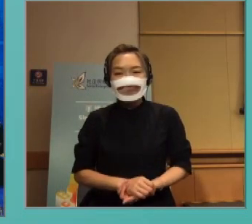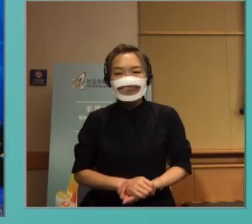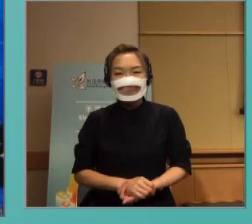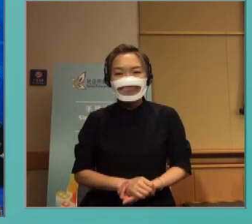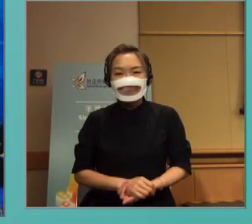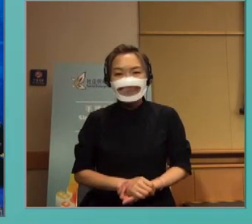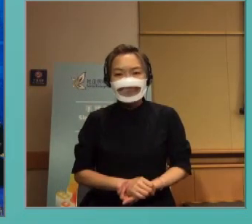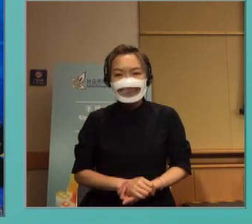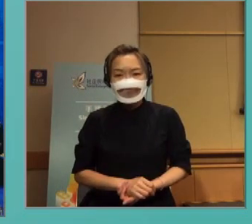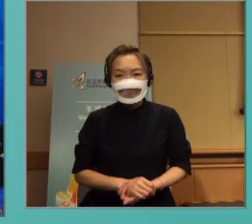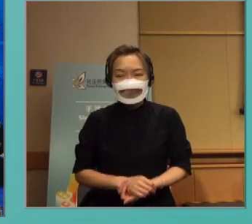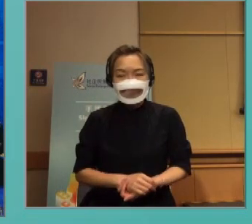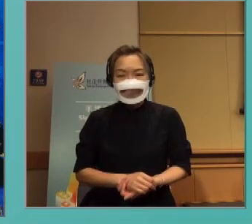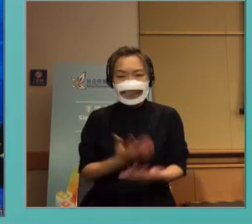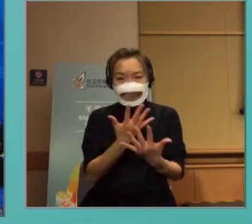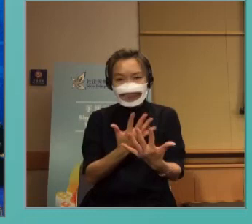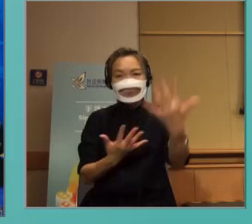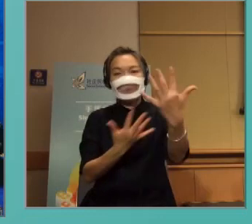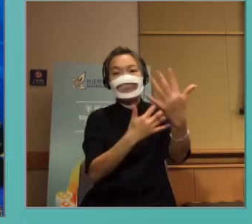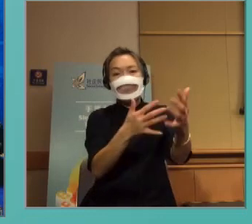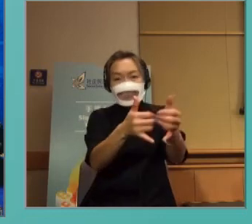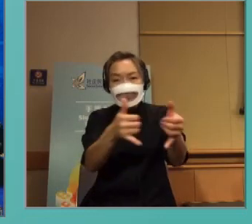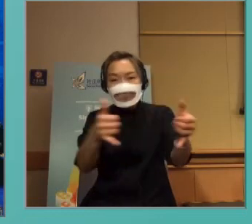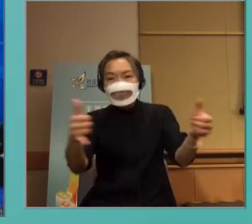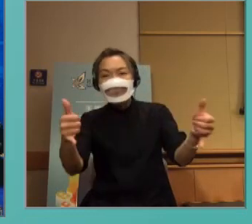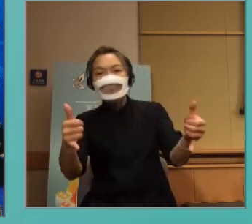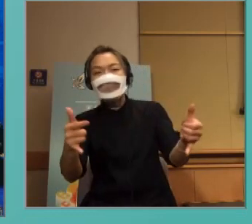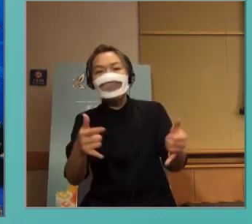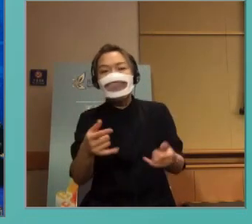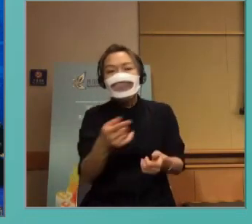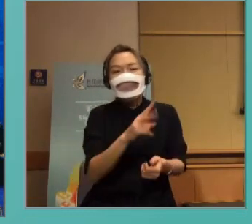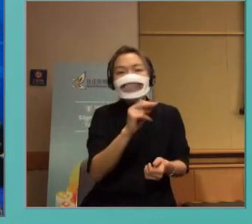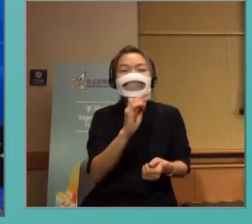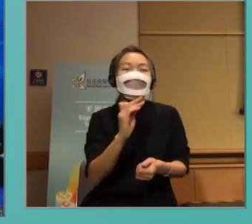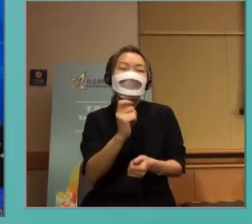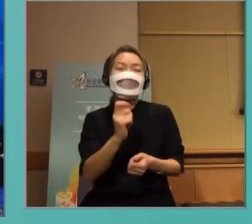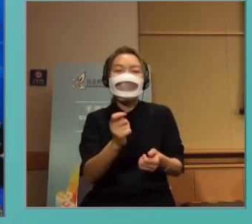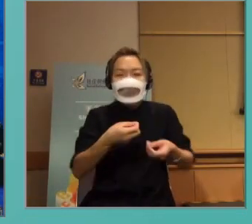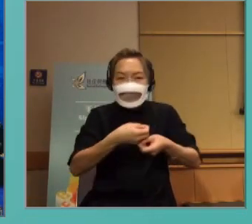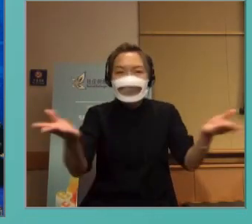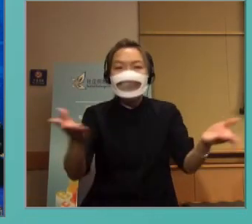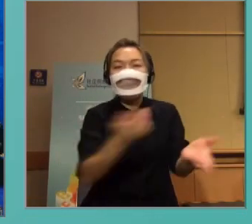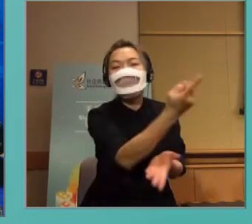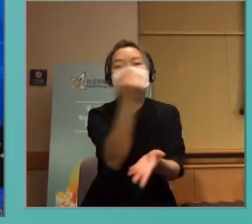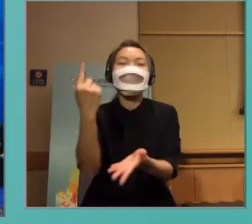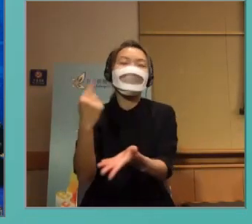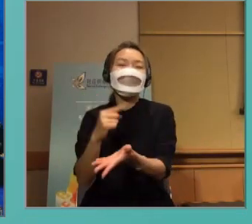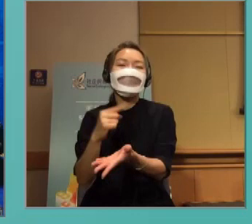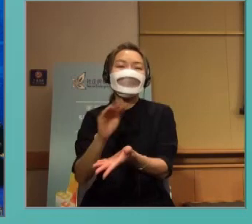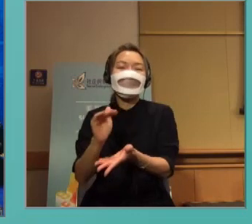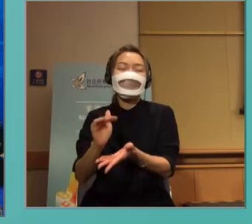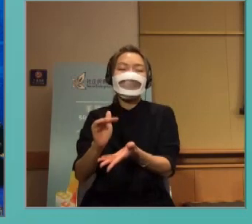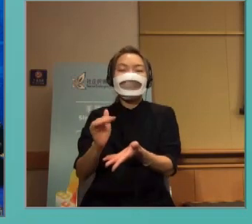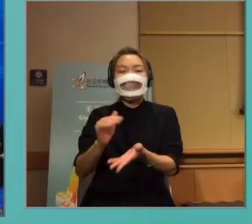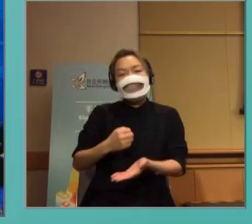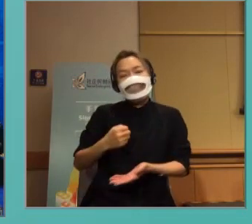NFTs, and hope that I can encourage you to actually donate for the cause as well. And I would love to work with each of you on some of my future products. Will it go